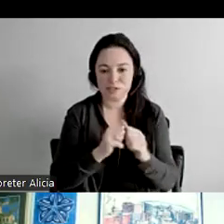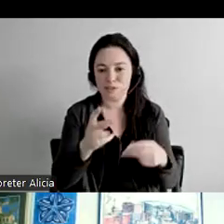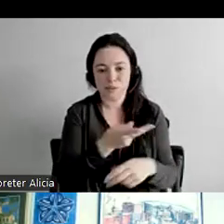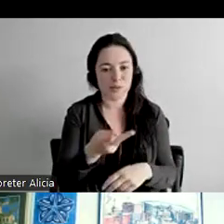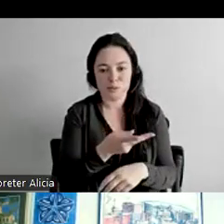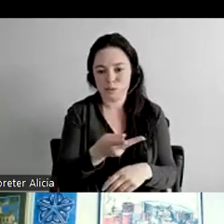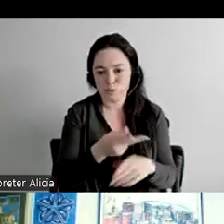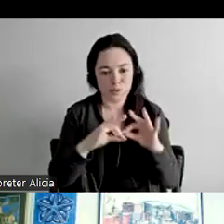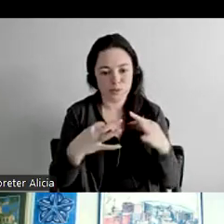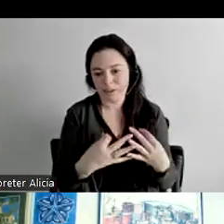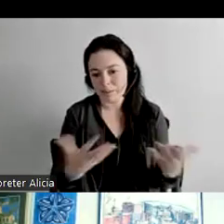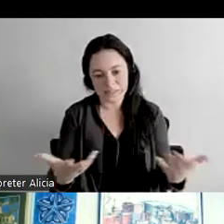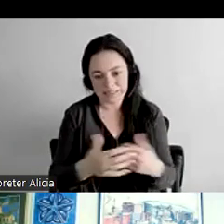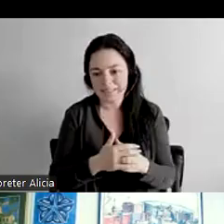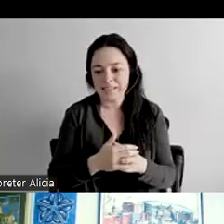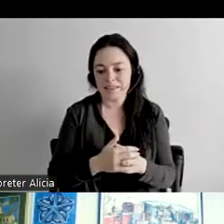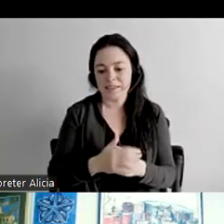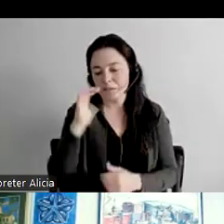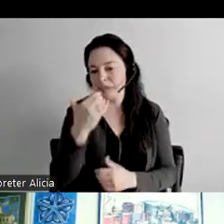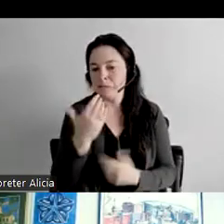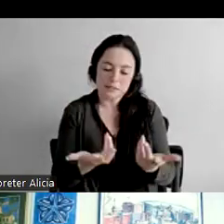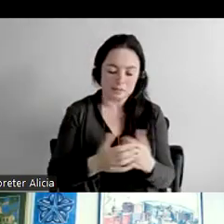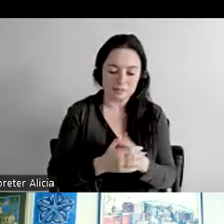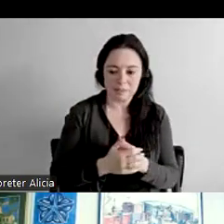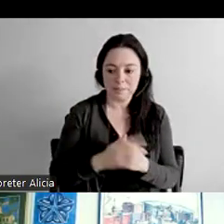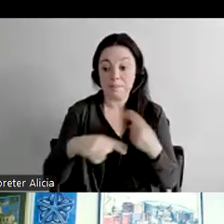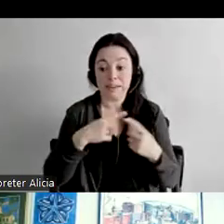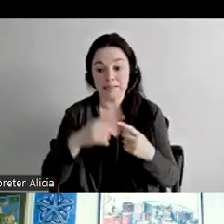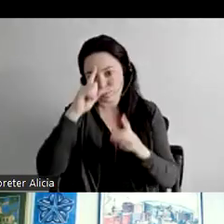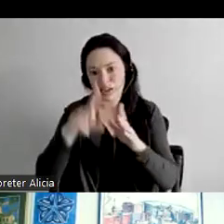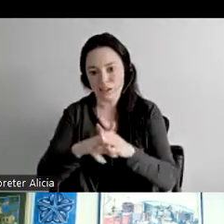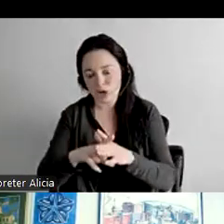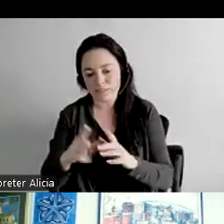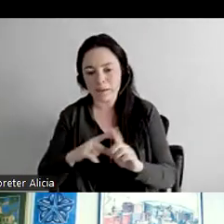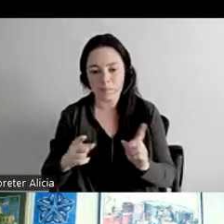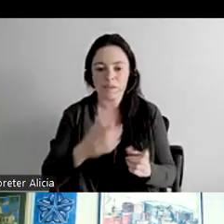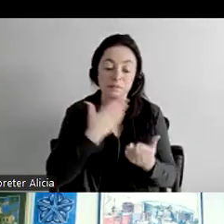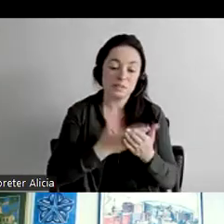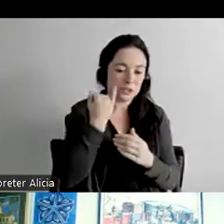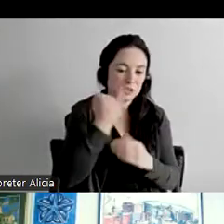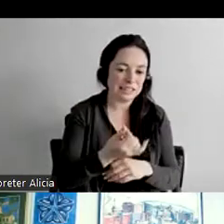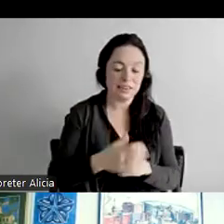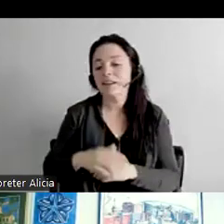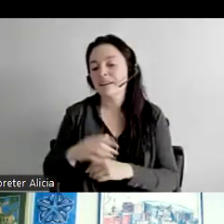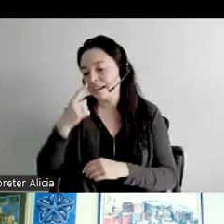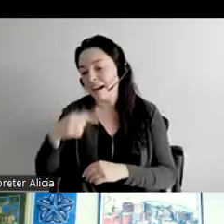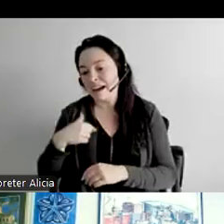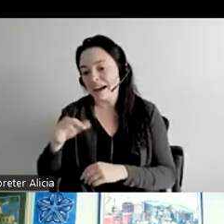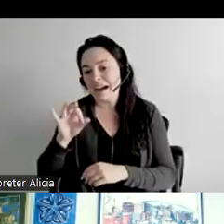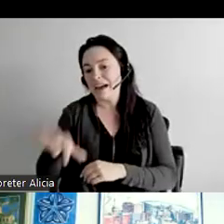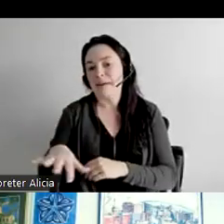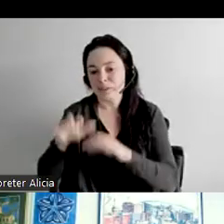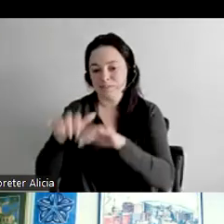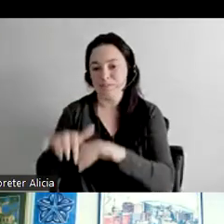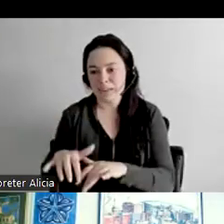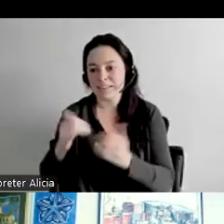hmm families, and so it might be that's actually, well, I hadn't thought of that, but that's actually a wonderful idea, Well, and maybe I'm gonna plug it right now.